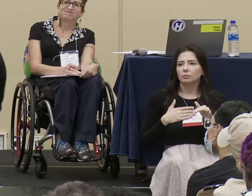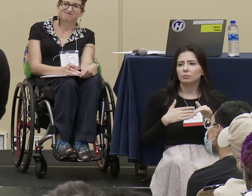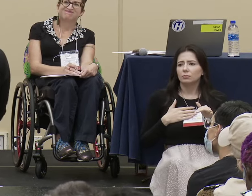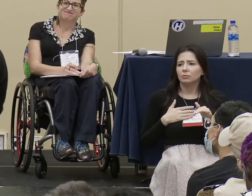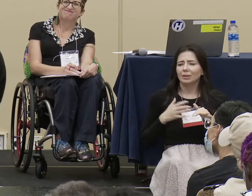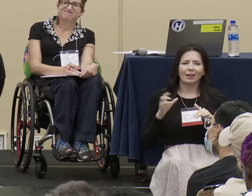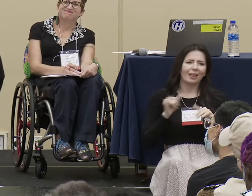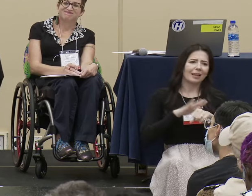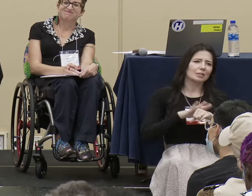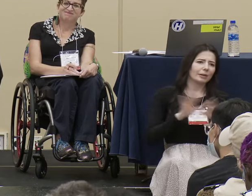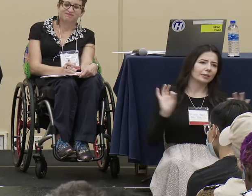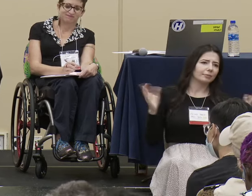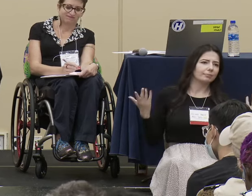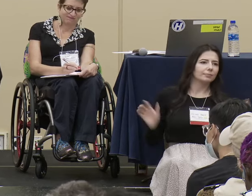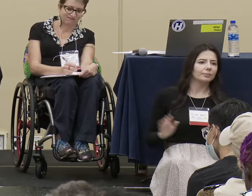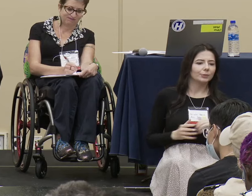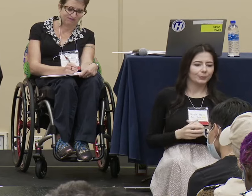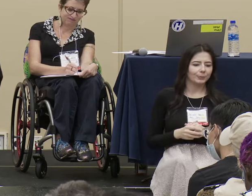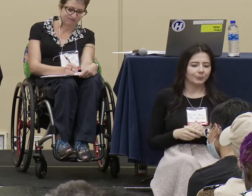that's basically it. I think